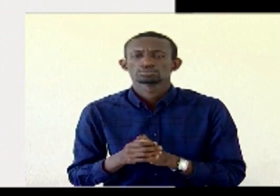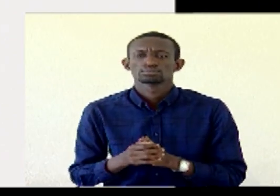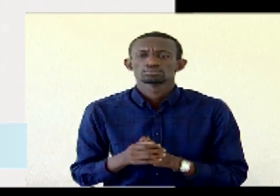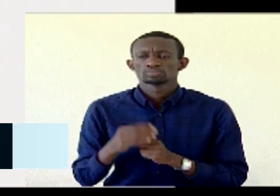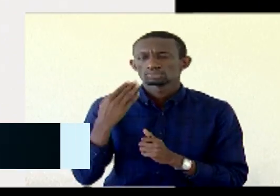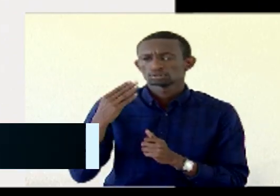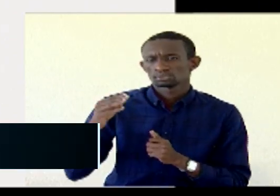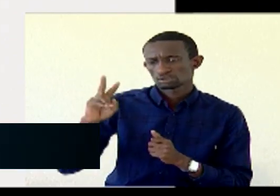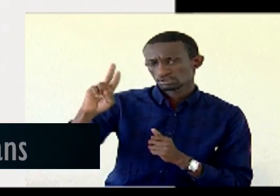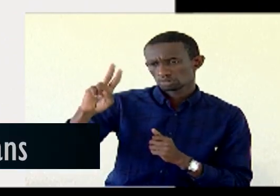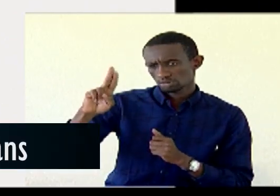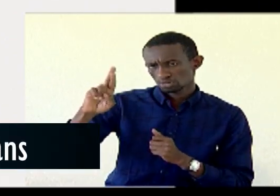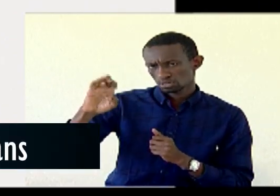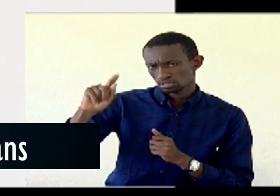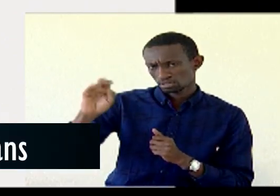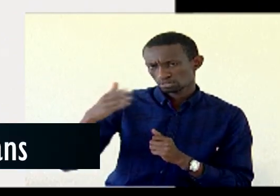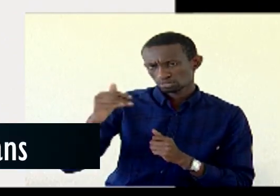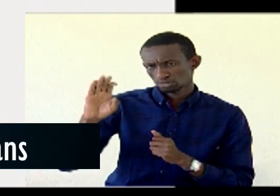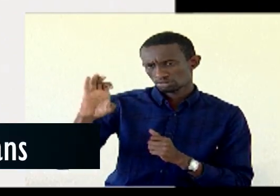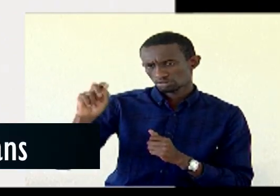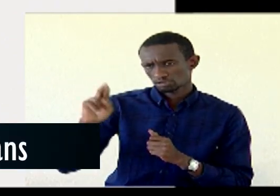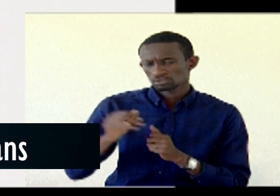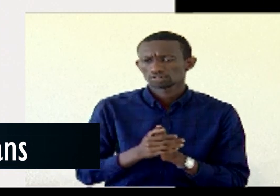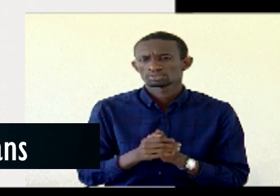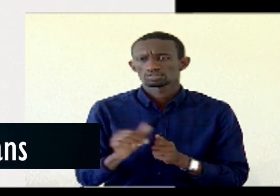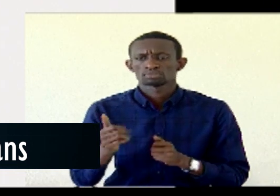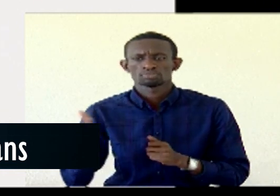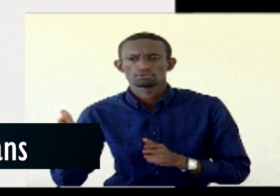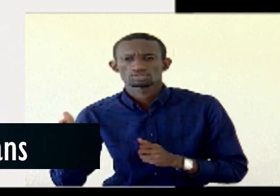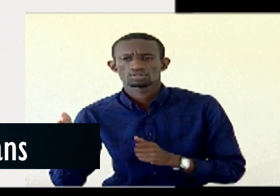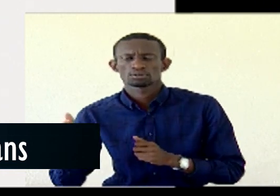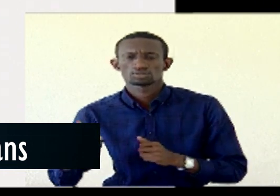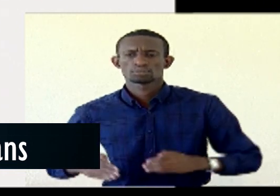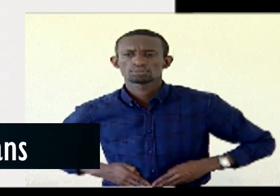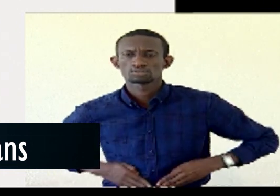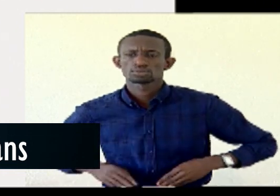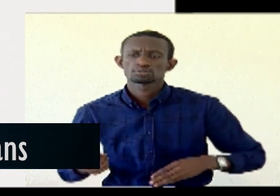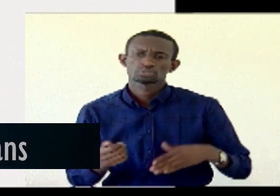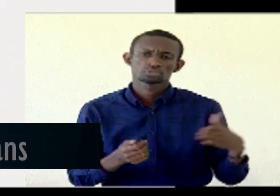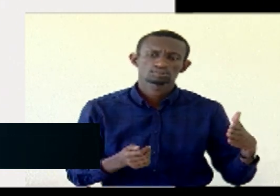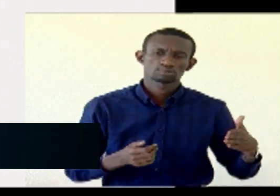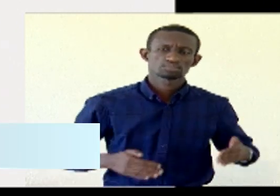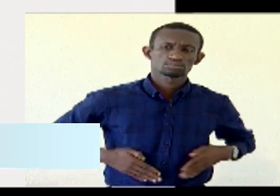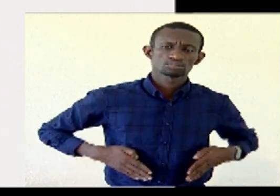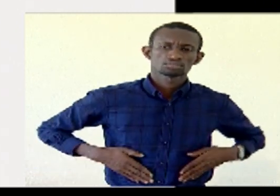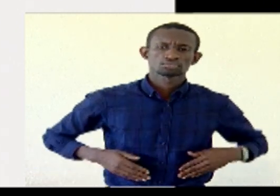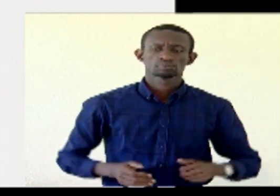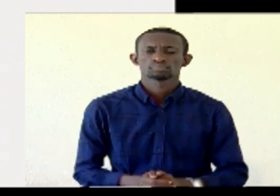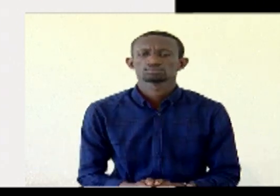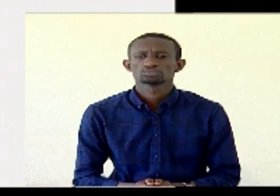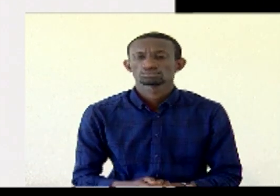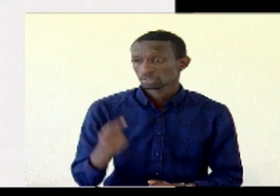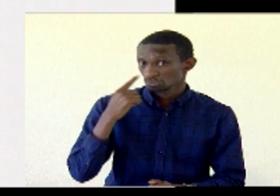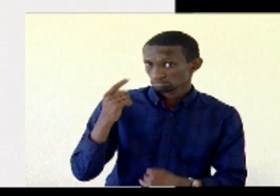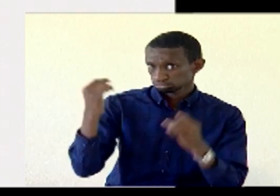the right renal vein. We have the right kidney. We have the left kidney. As you can see, the structure of